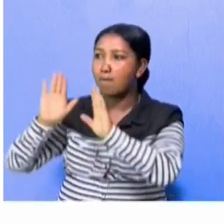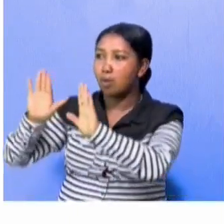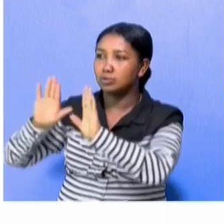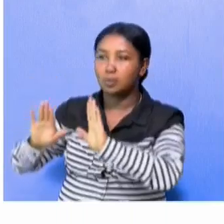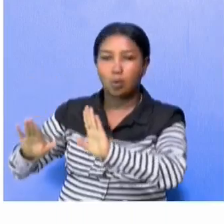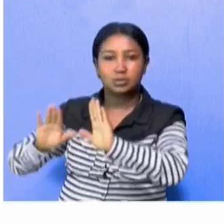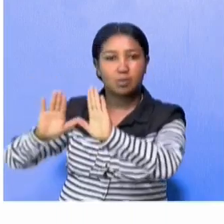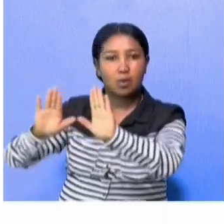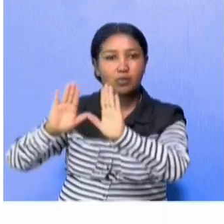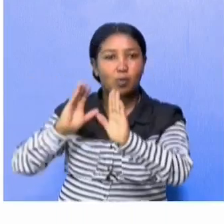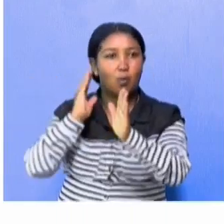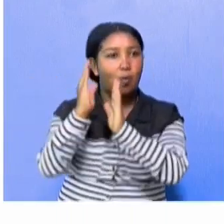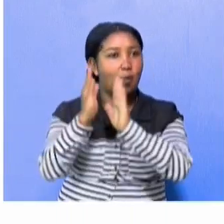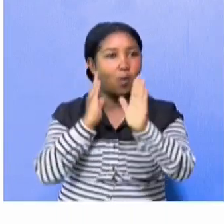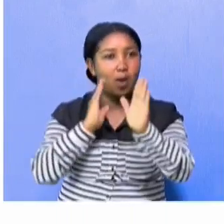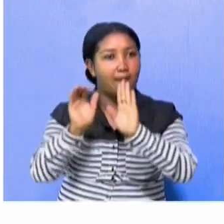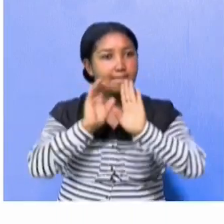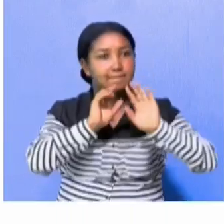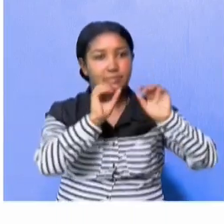on the wall.